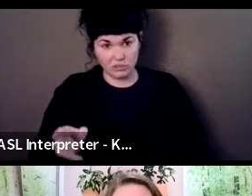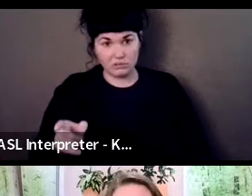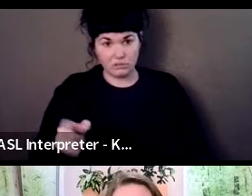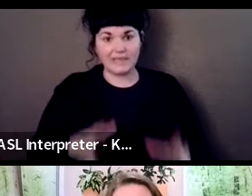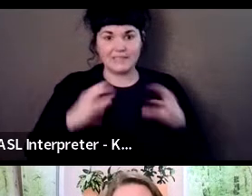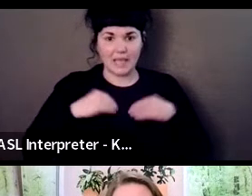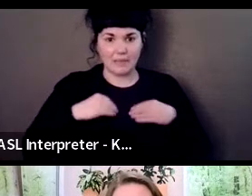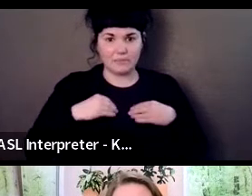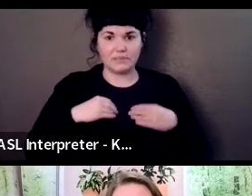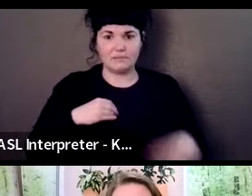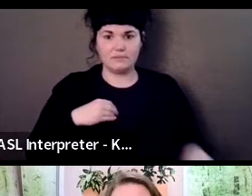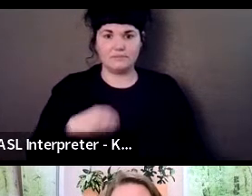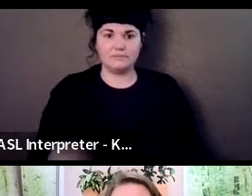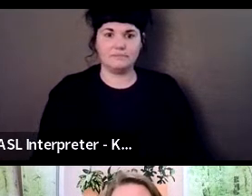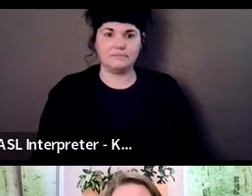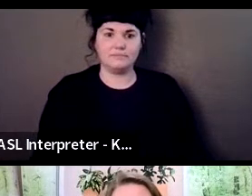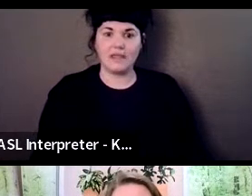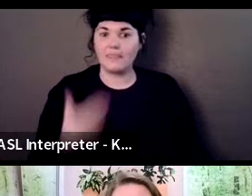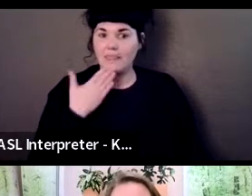Thank you.